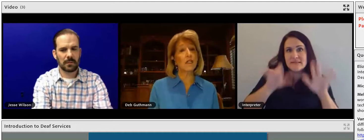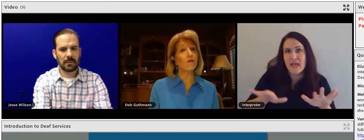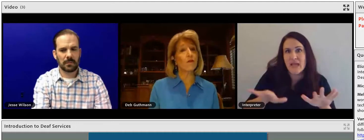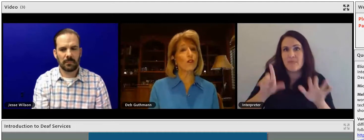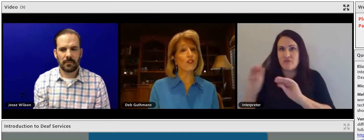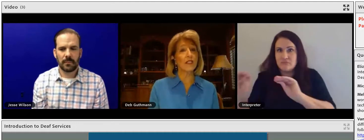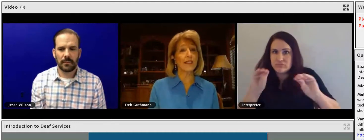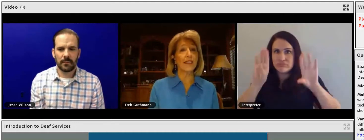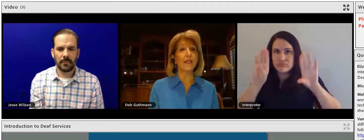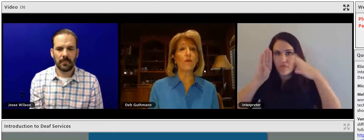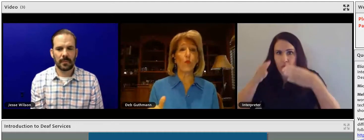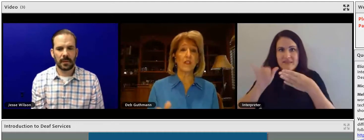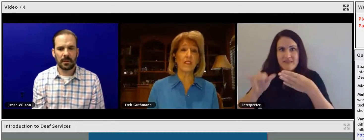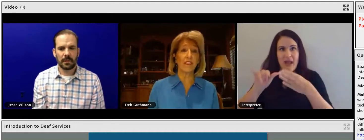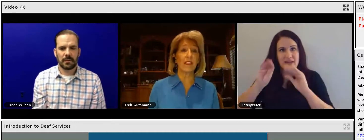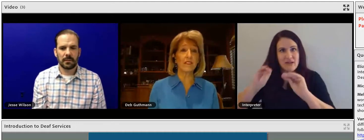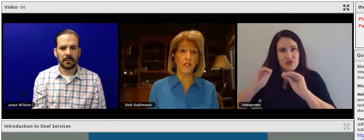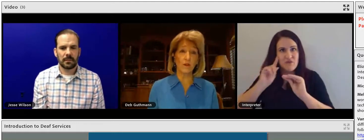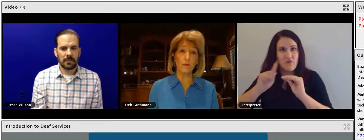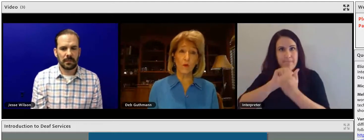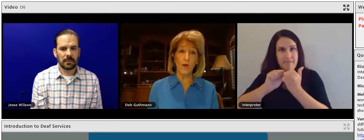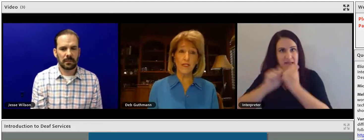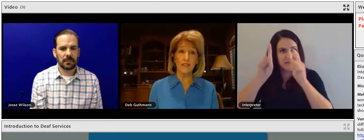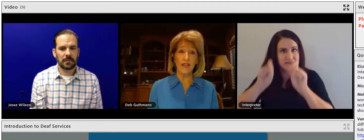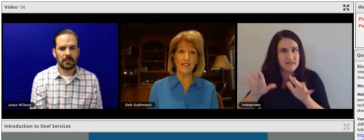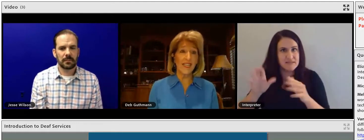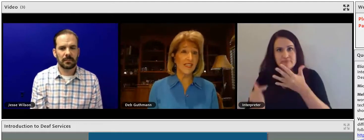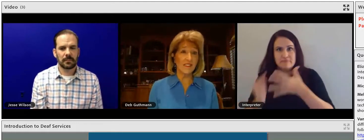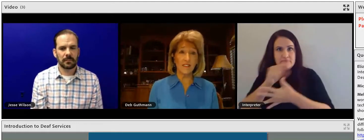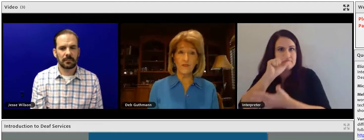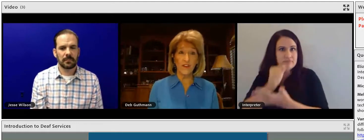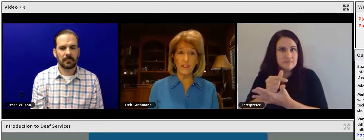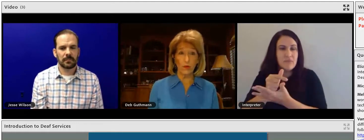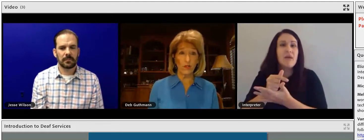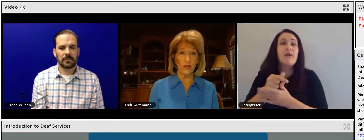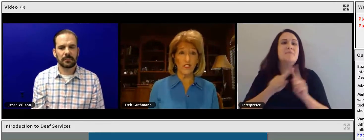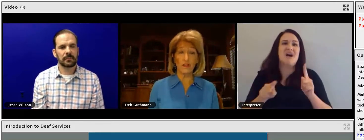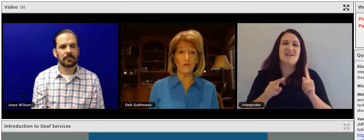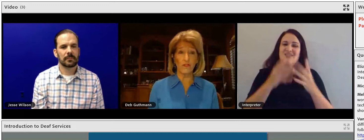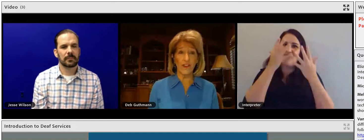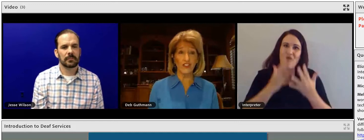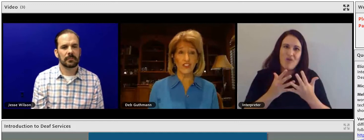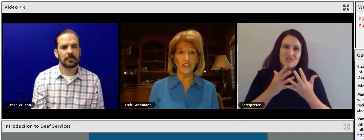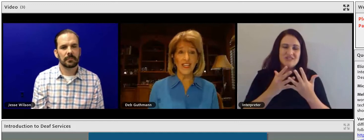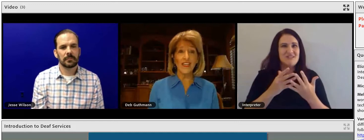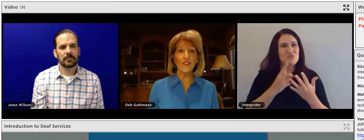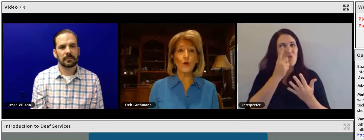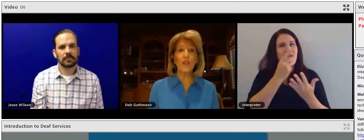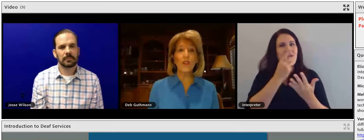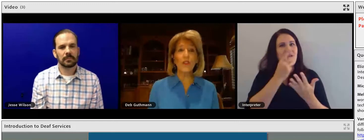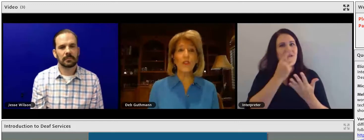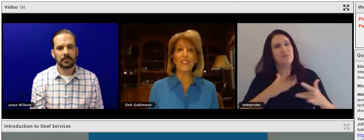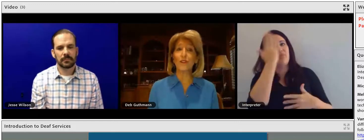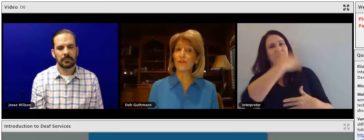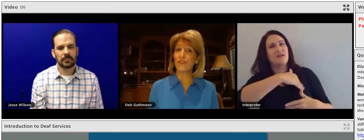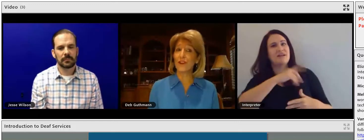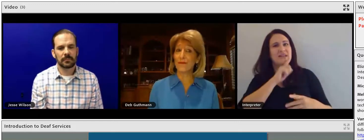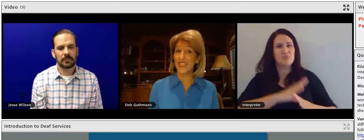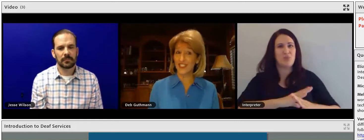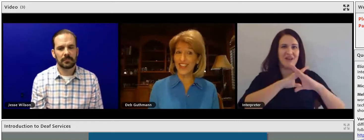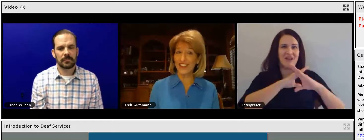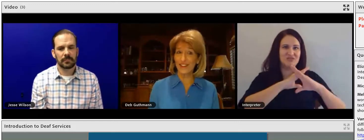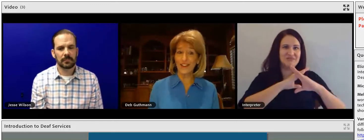are focused. And unfortunately, one of the things that goes by the wayside is this very important issue of prevention. So